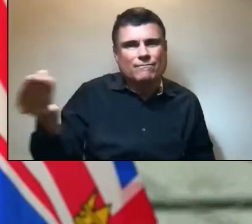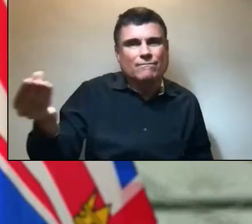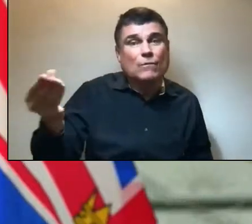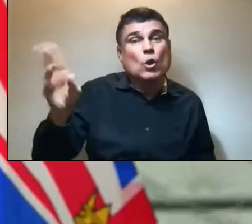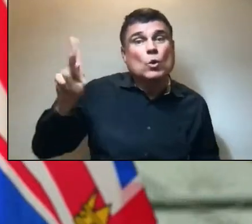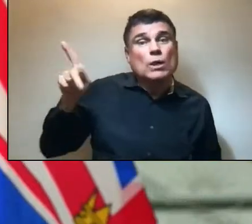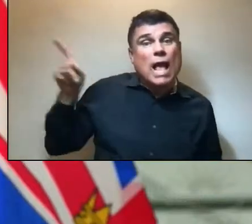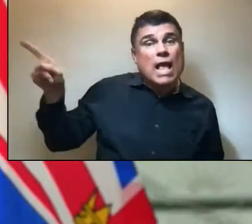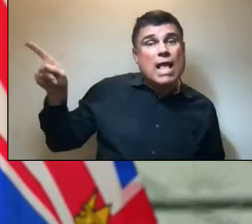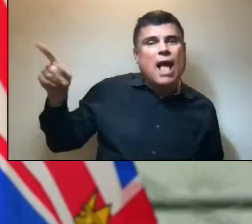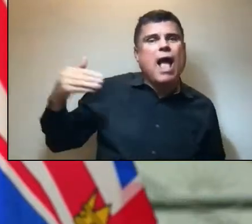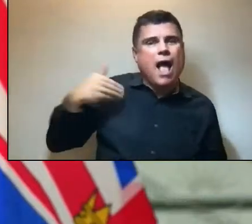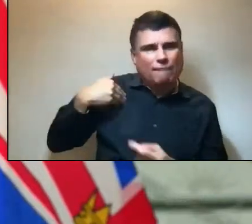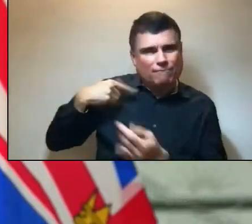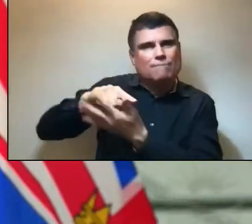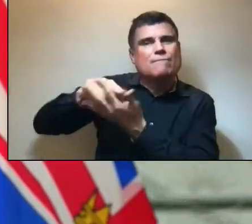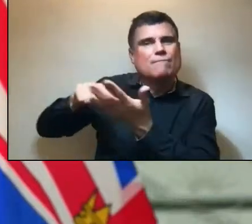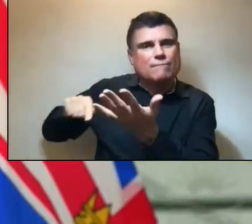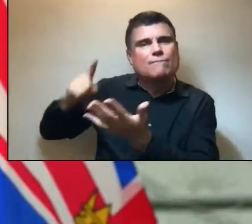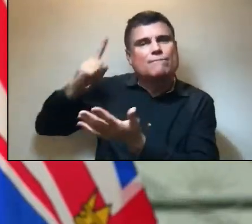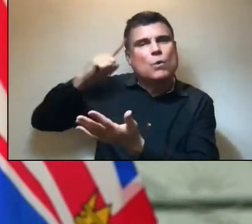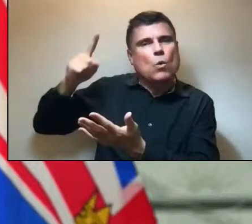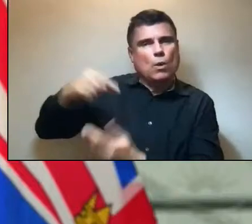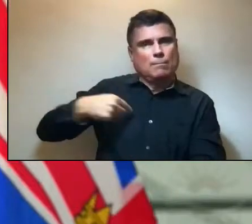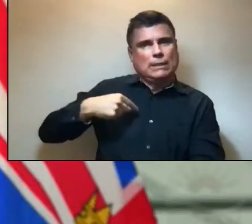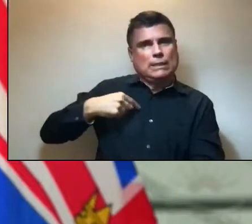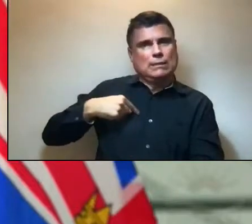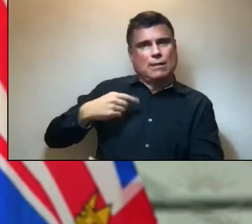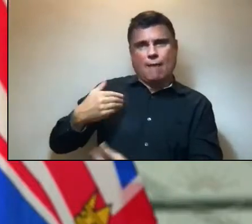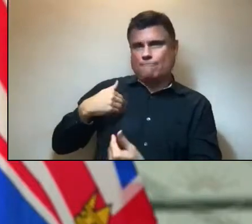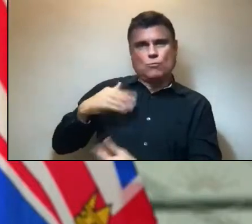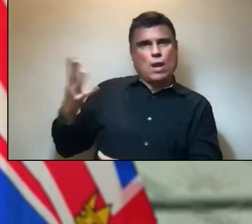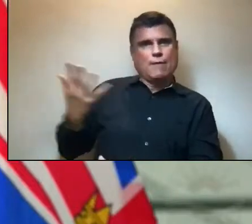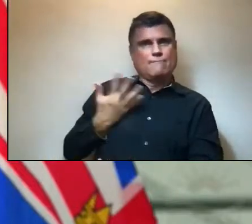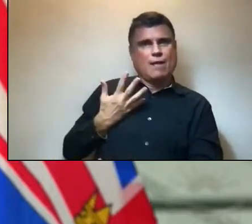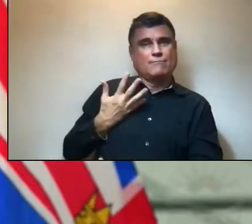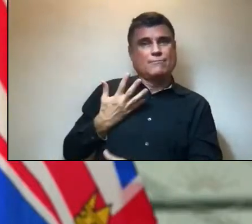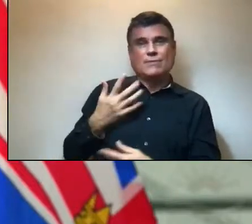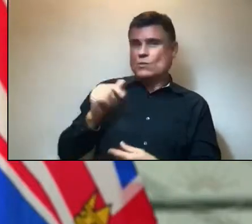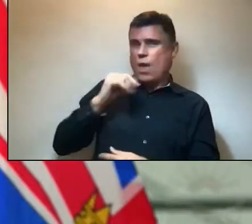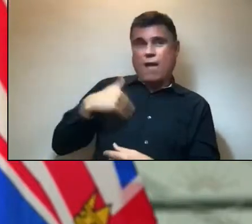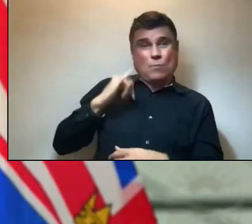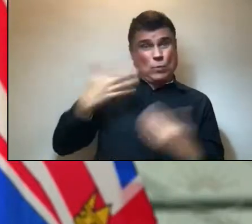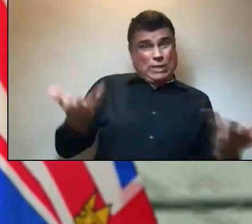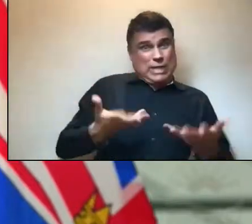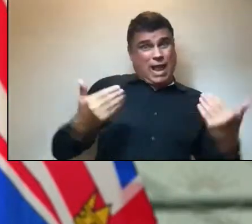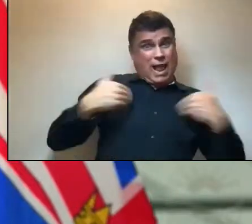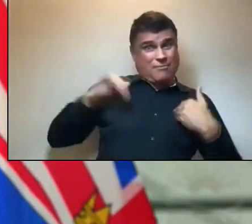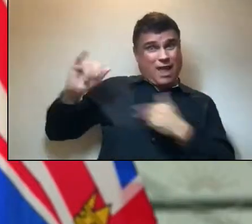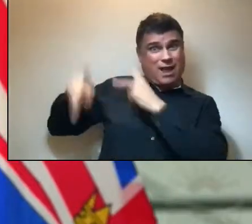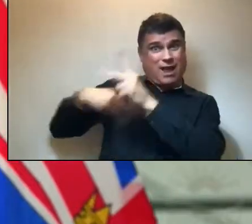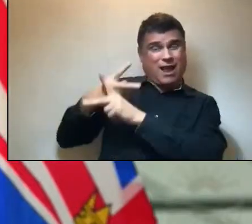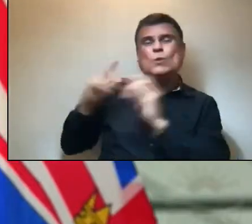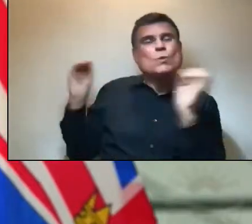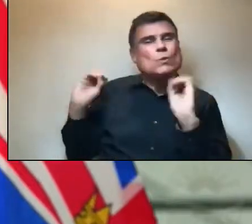5 with the solution for those 5 tests. So yeah,